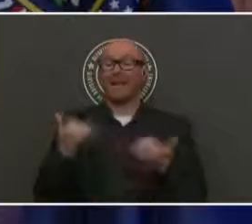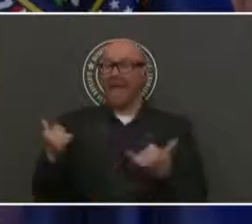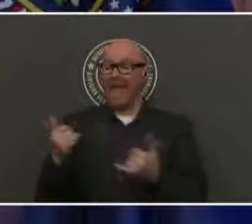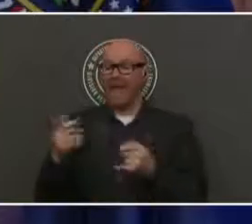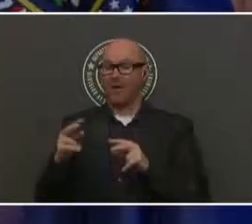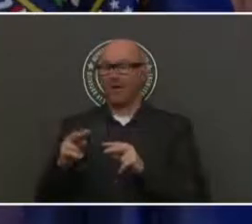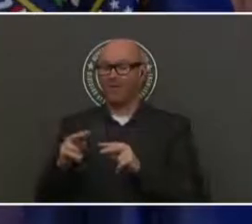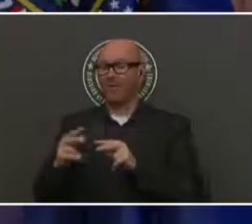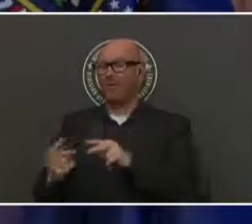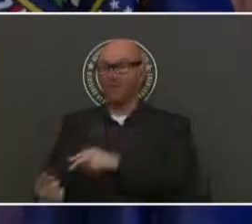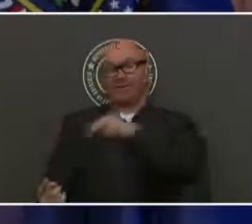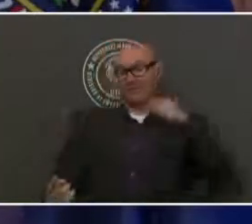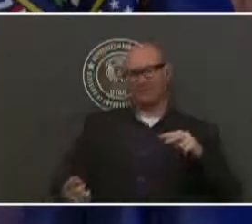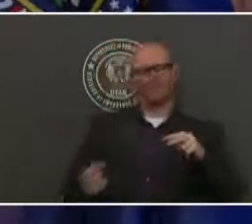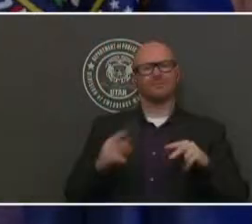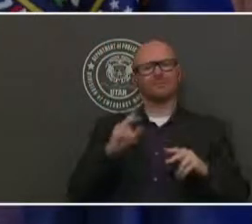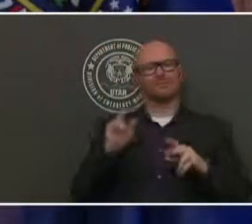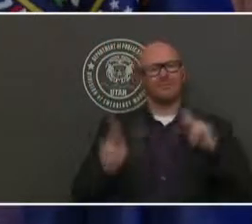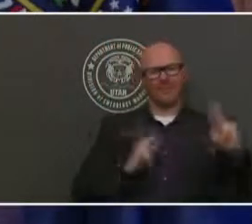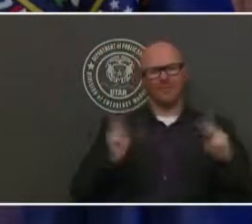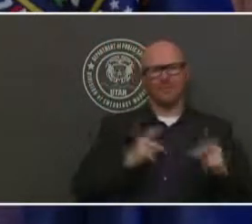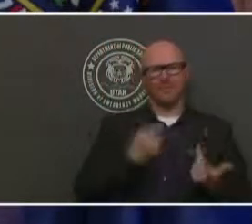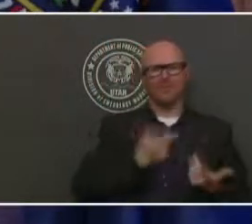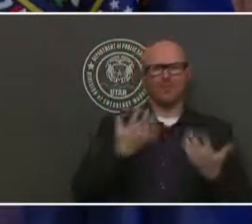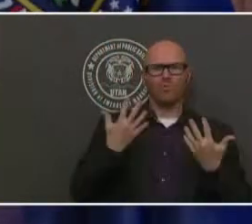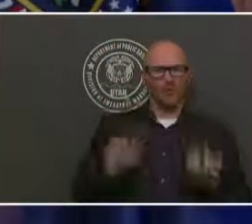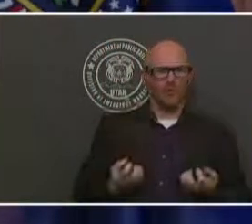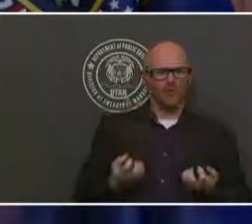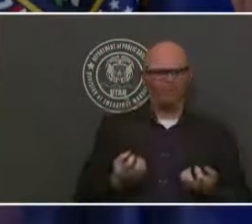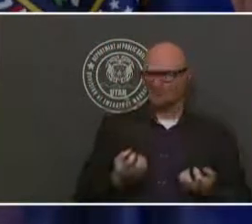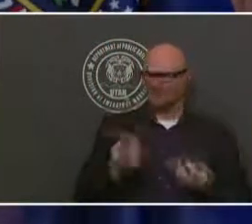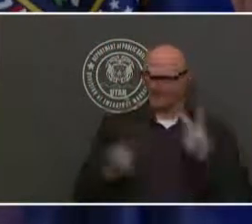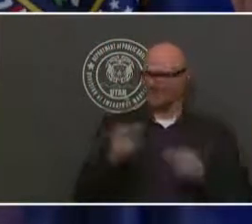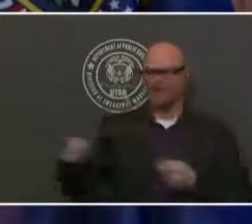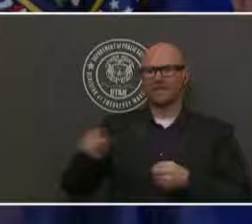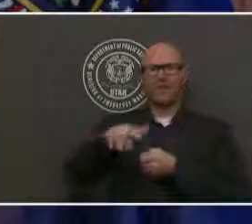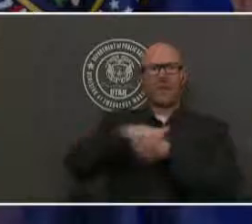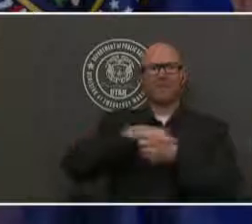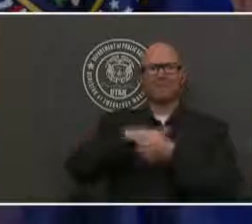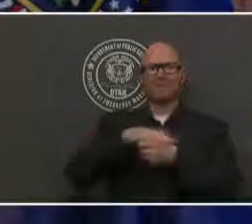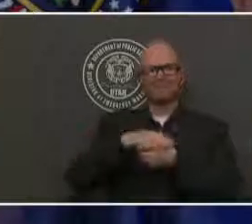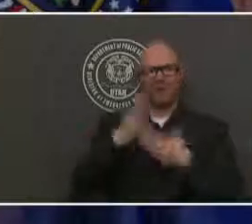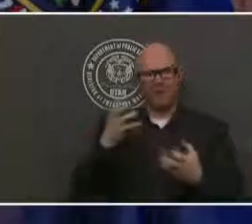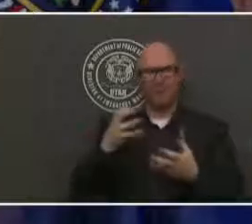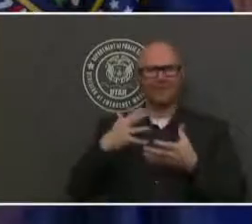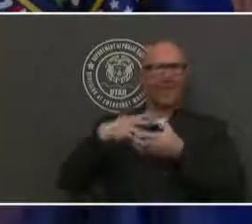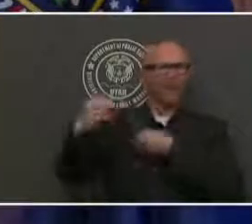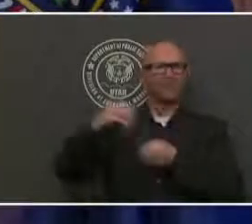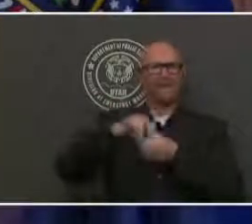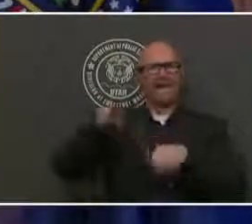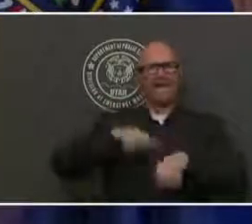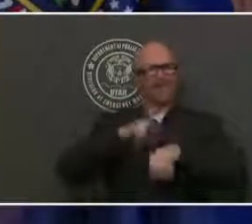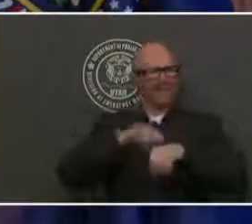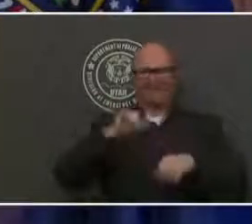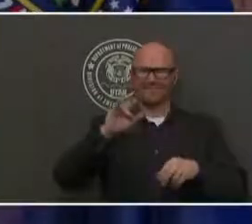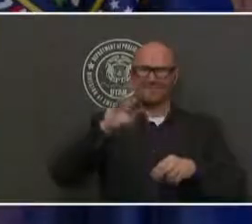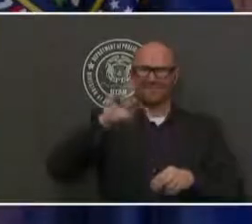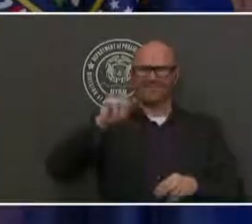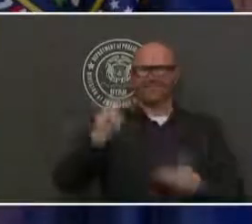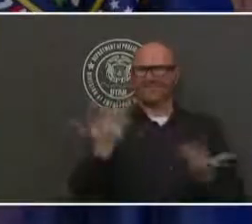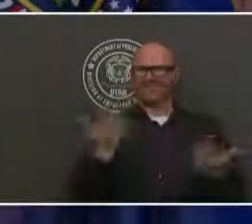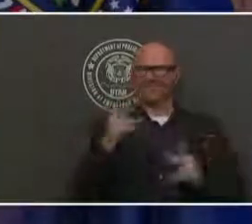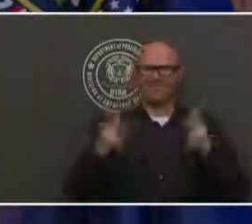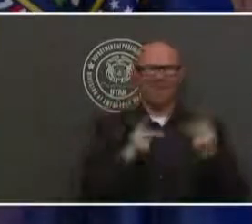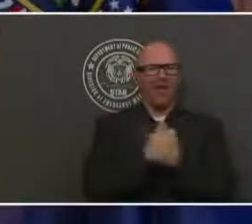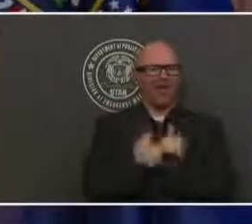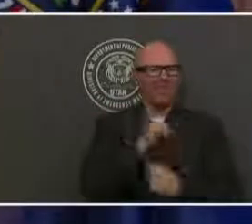feel like they're not being left out, that they're not being economically disadvantaged for generations to come, in a way that benefits everyone. And so that's